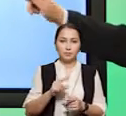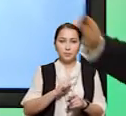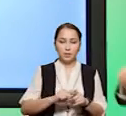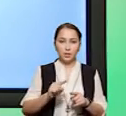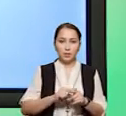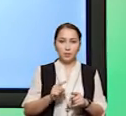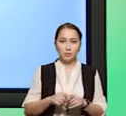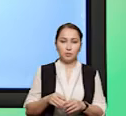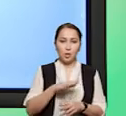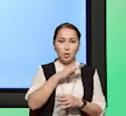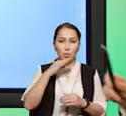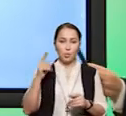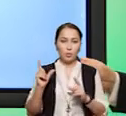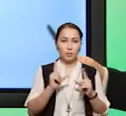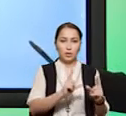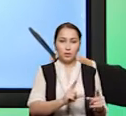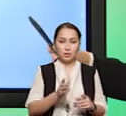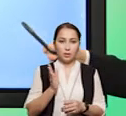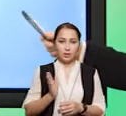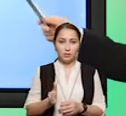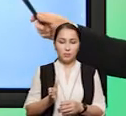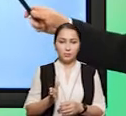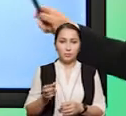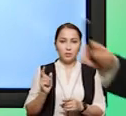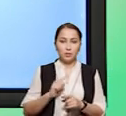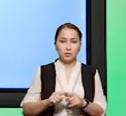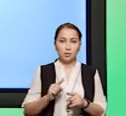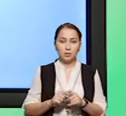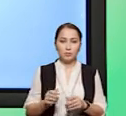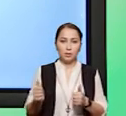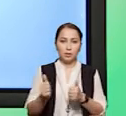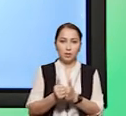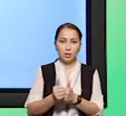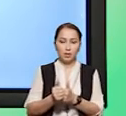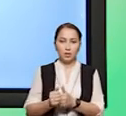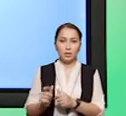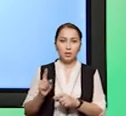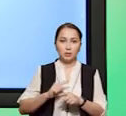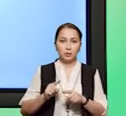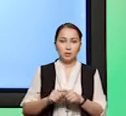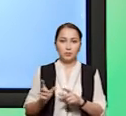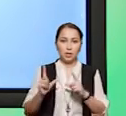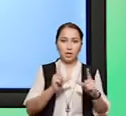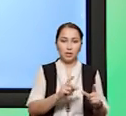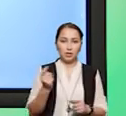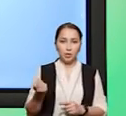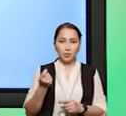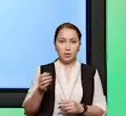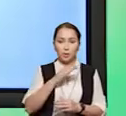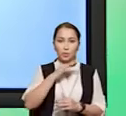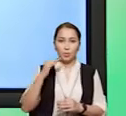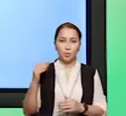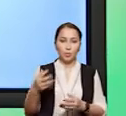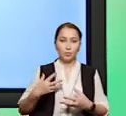eng ko'p harakat qilar ekan. Ya'ni Vm tezligiga va unga yaqin bo'lgan tezlikda harakat qiluvchi molekulalar